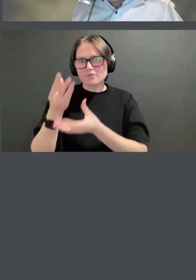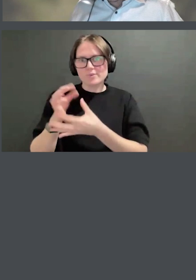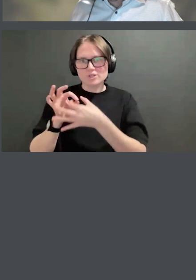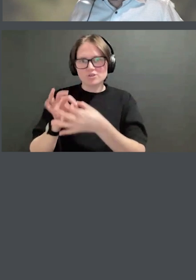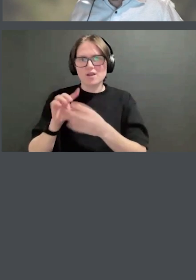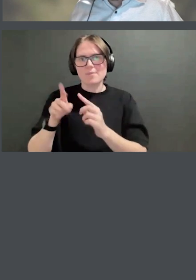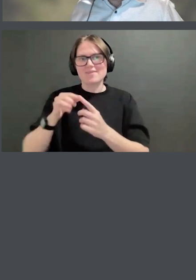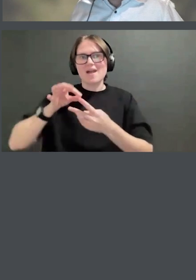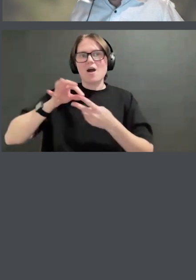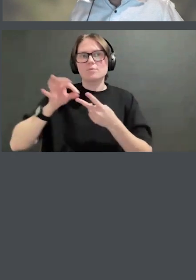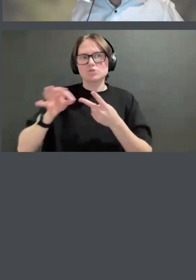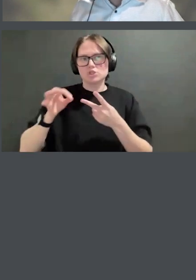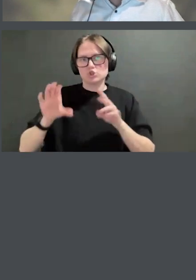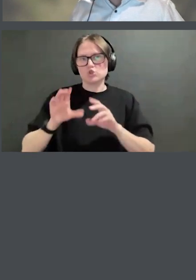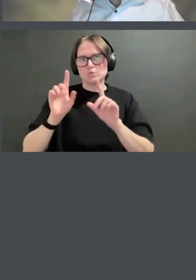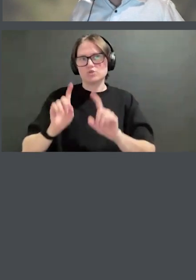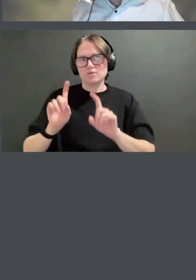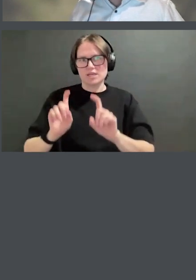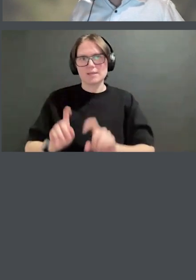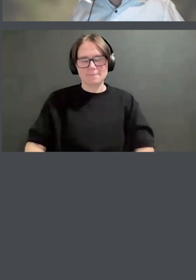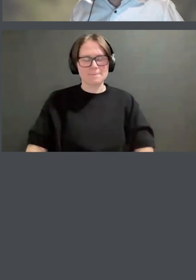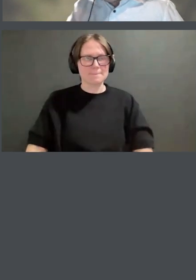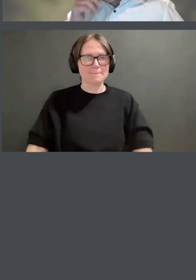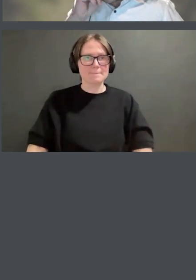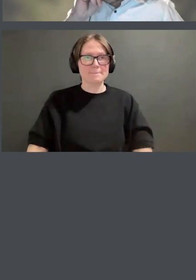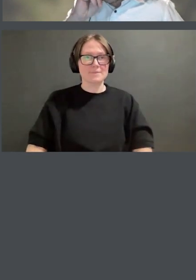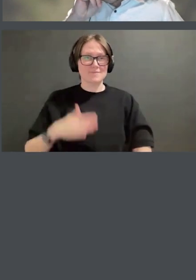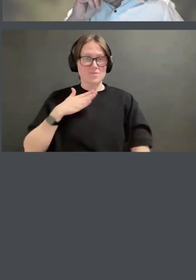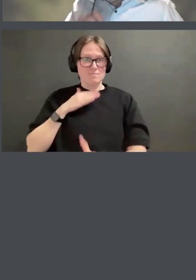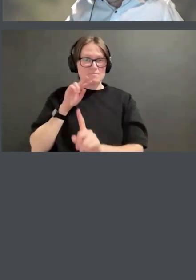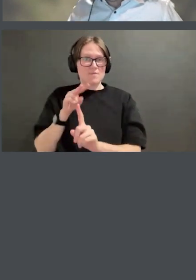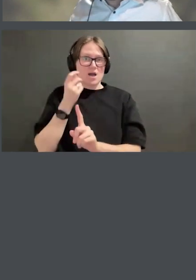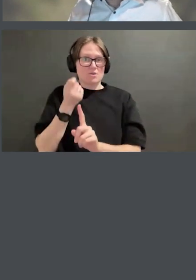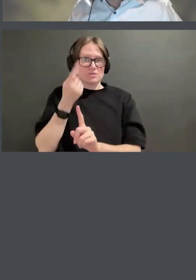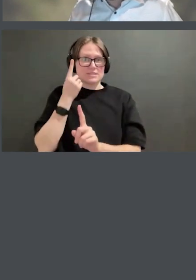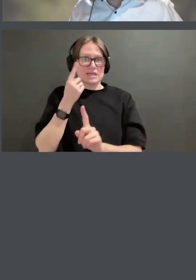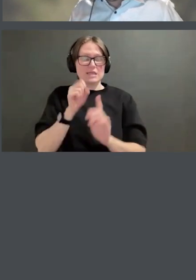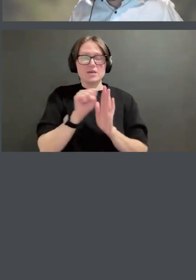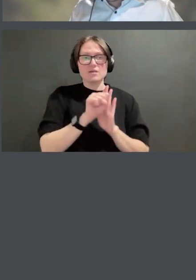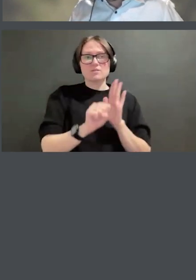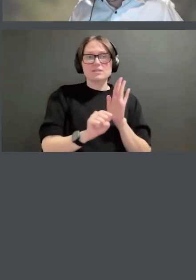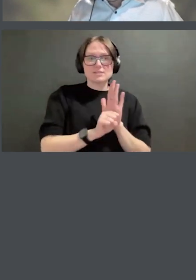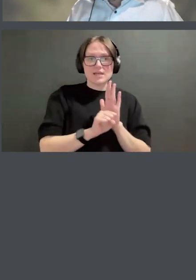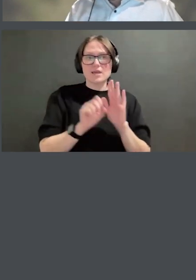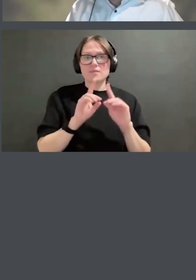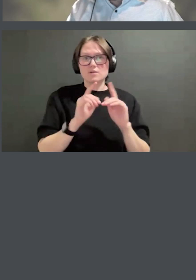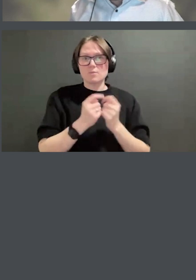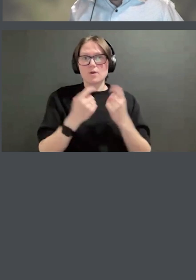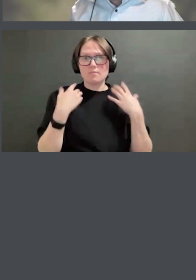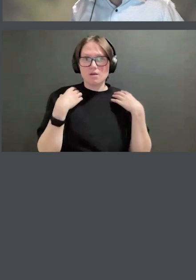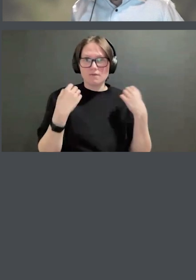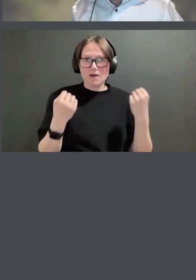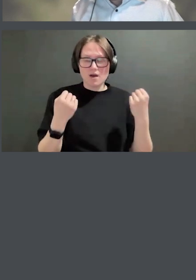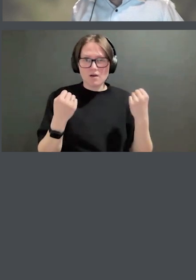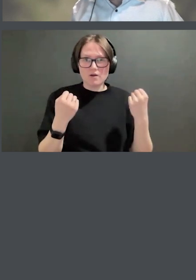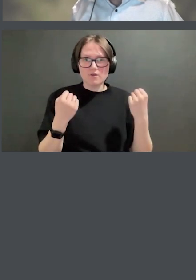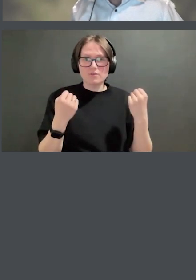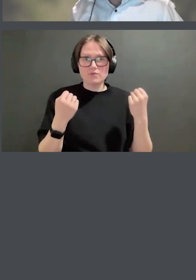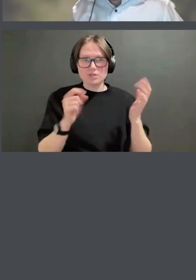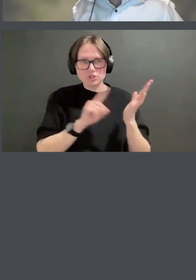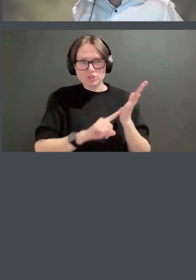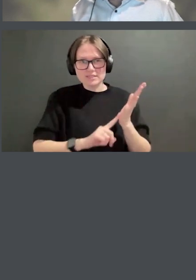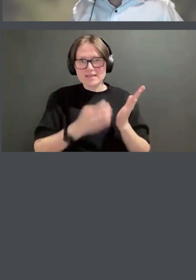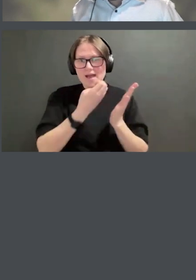the option of screening. And from my understanding, the state and the Department of Health looked at the evidence